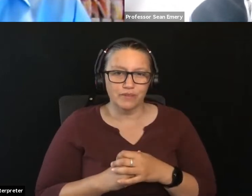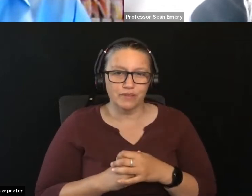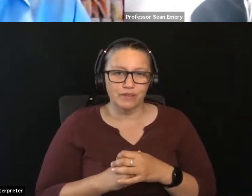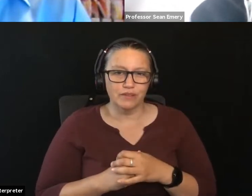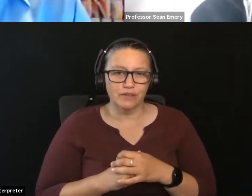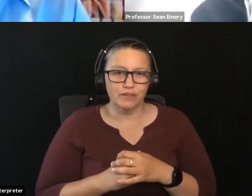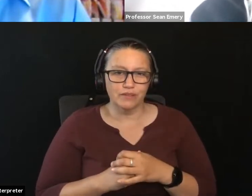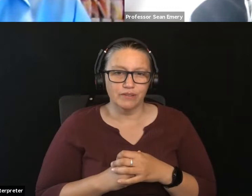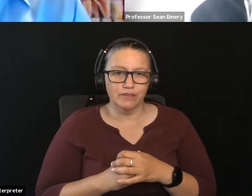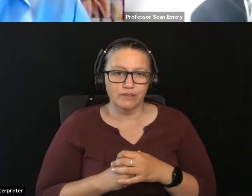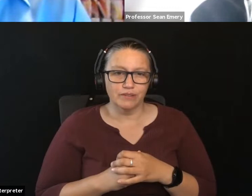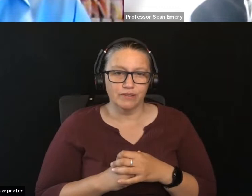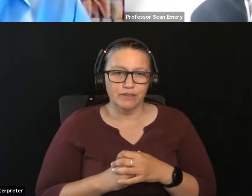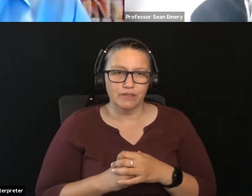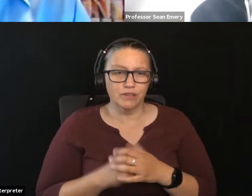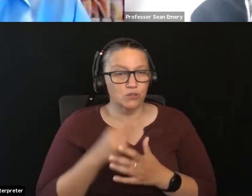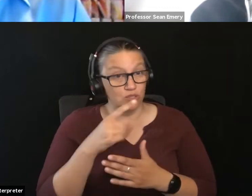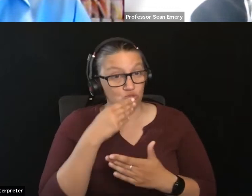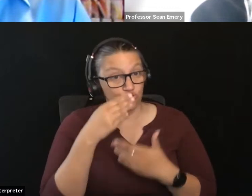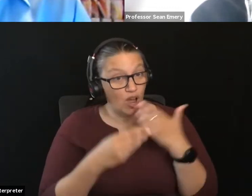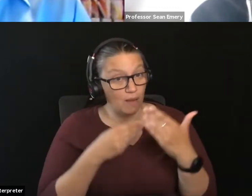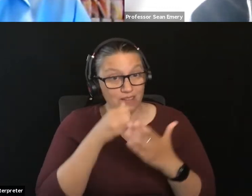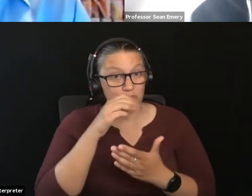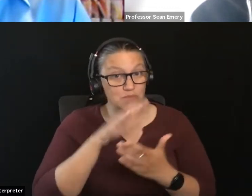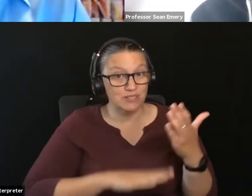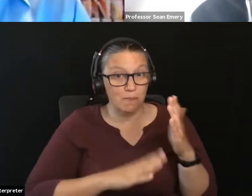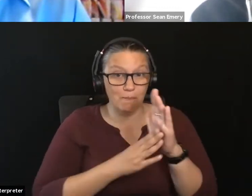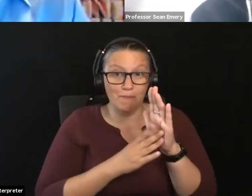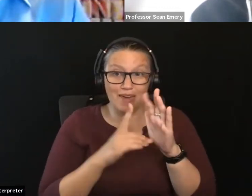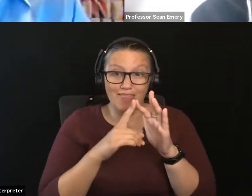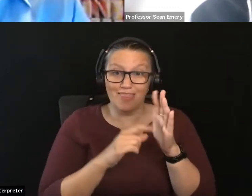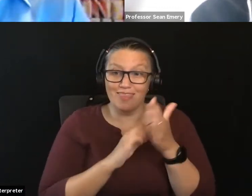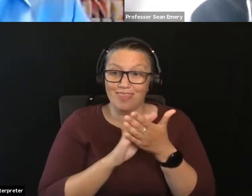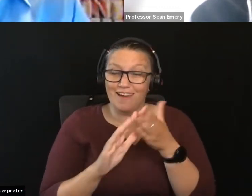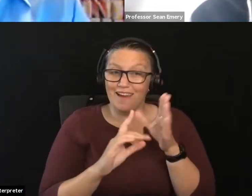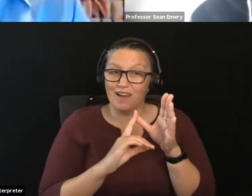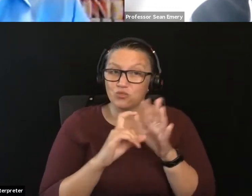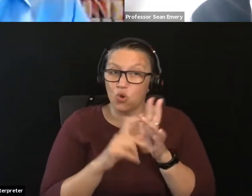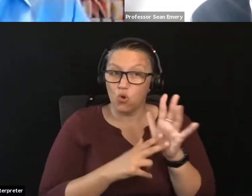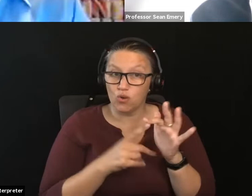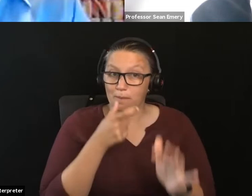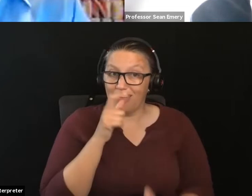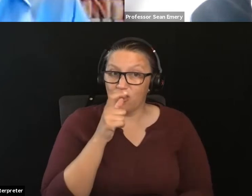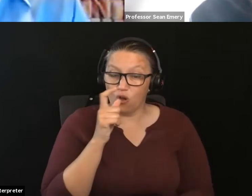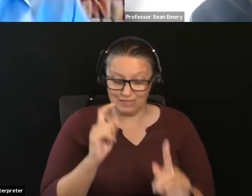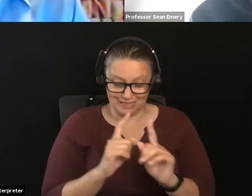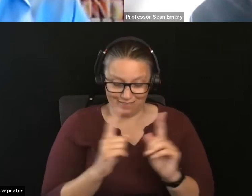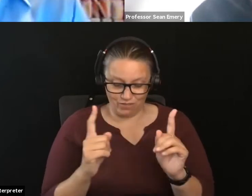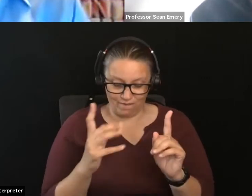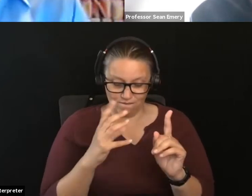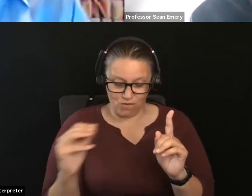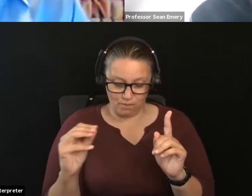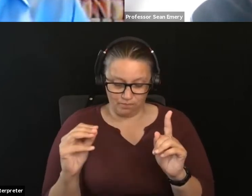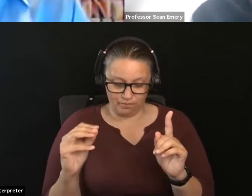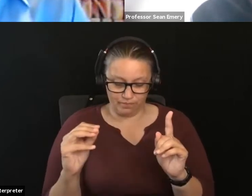it is the experience with methadone in the US seems different from elsewhere in the world, and why it seems to be relatively